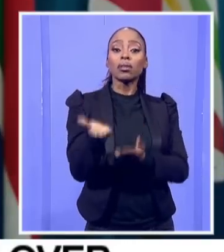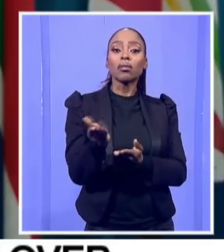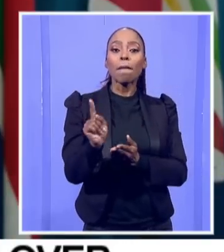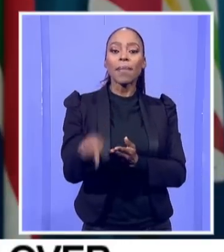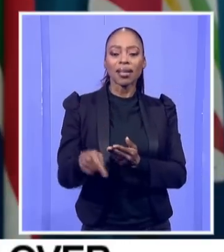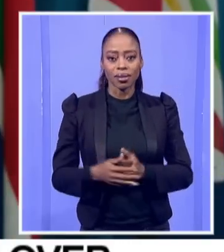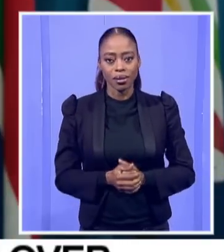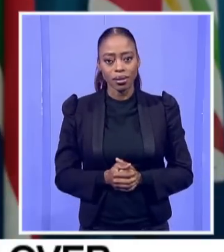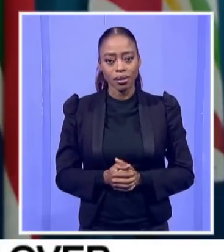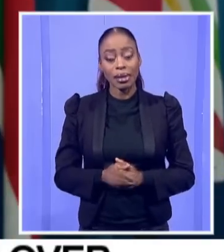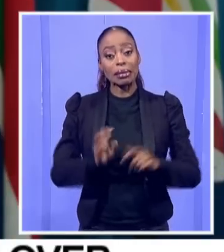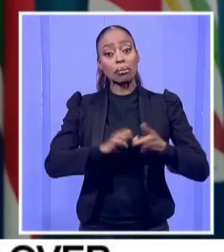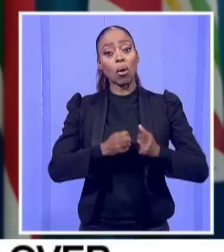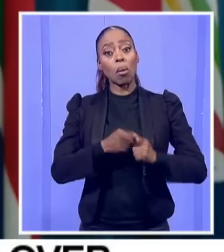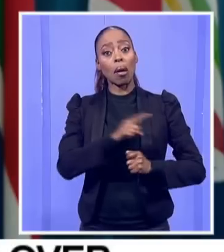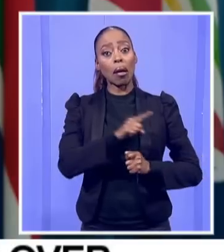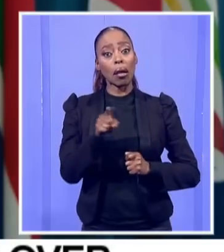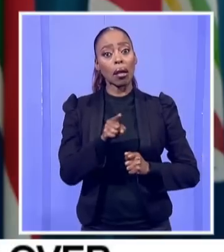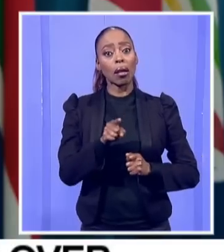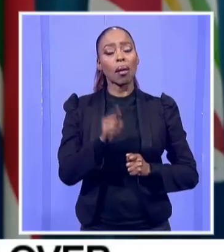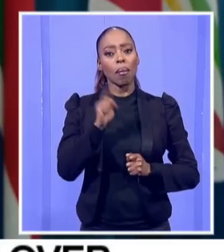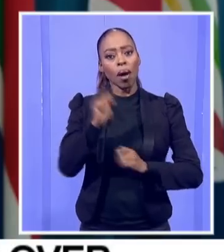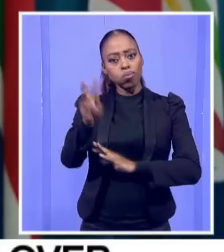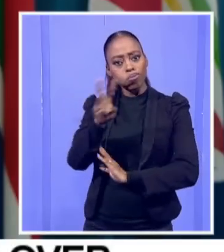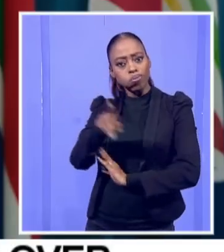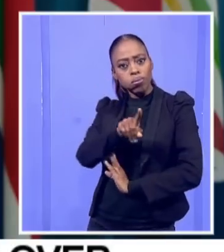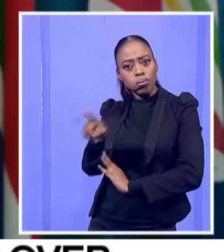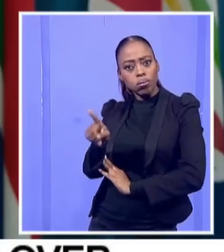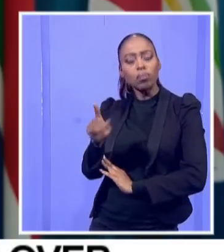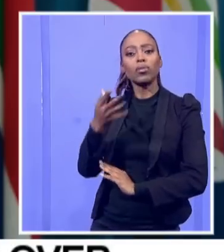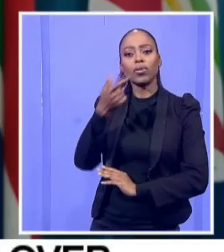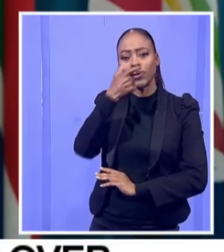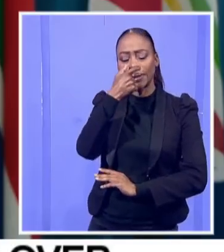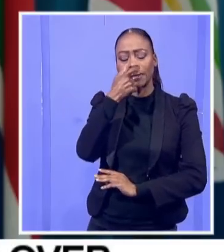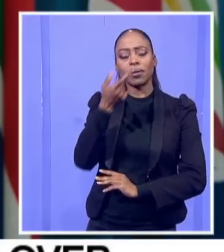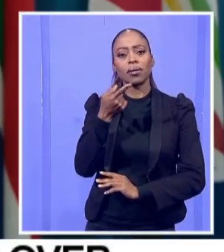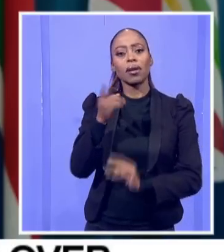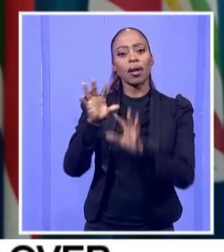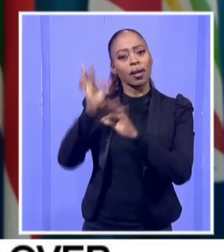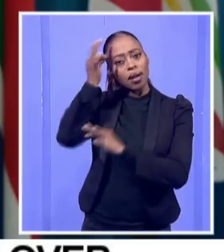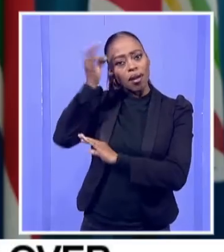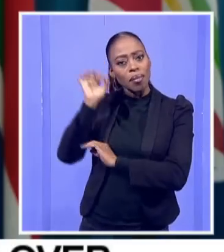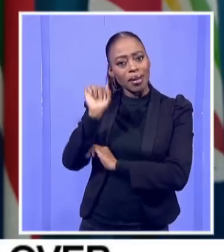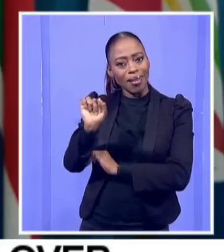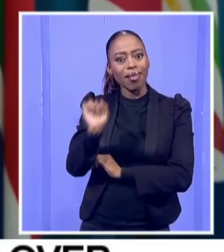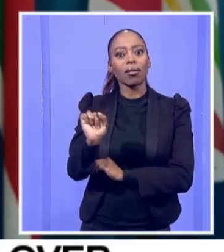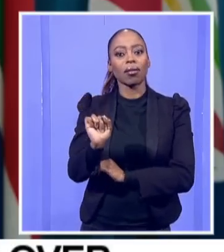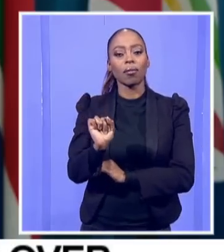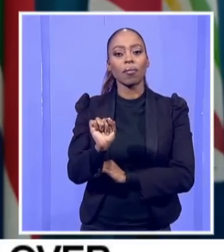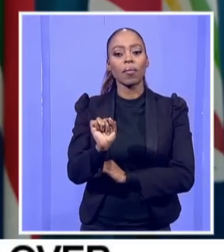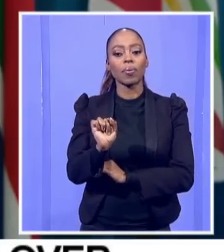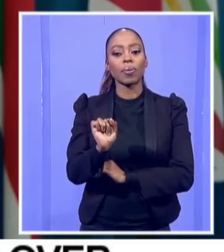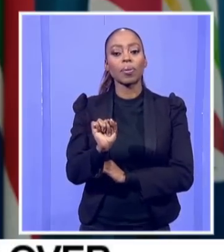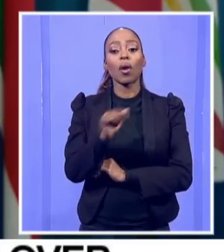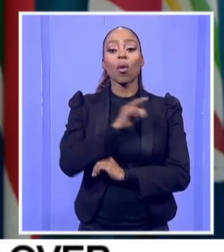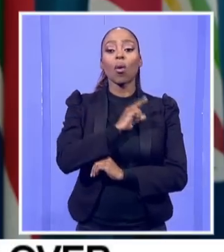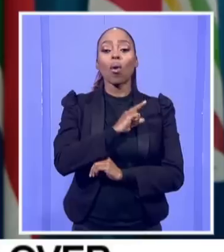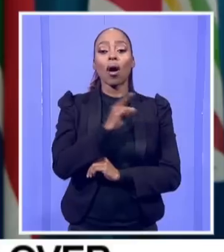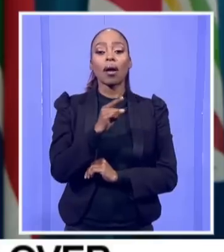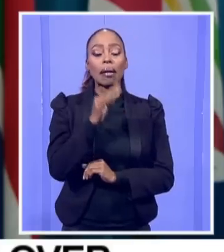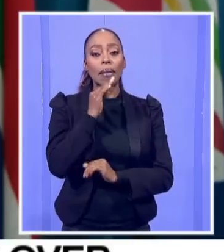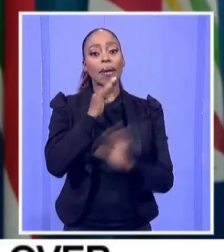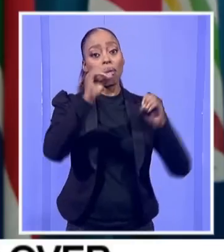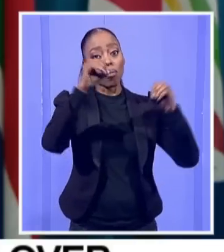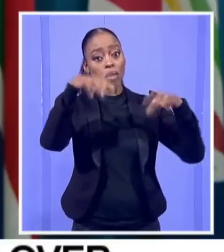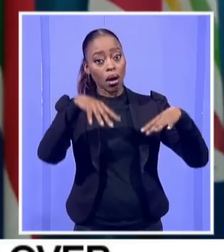This crisis has to be a wake-up call for President Ramaphosa and his government. A sign that when it comes to keeping the lights